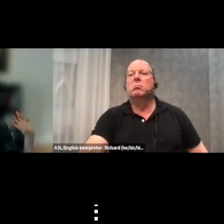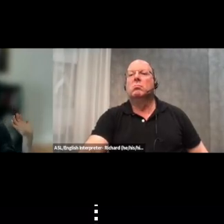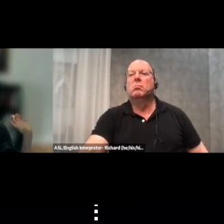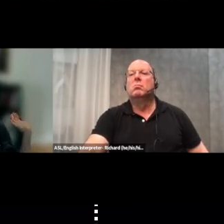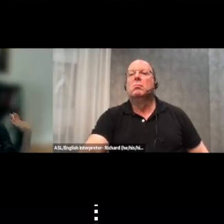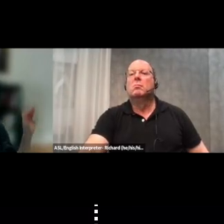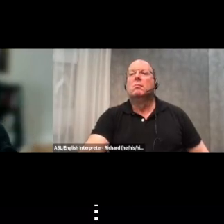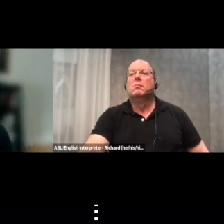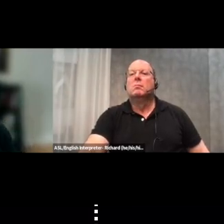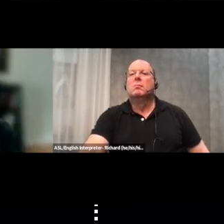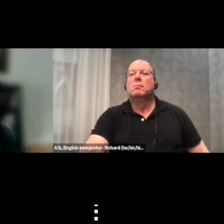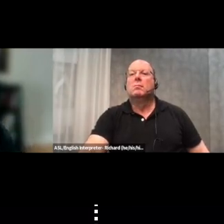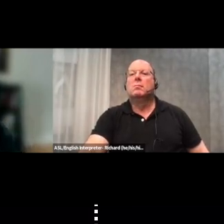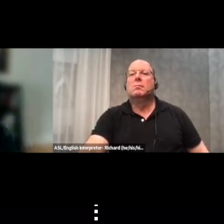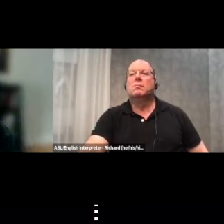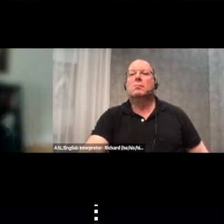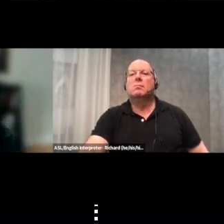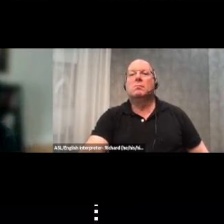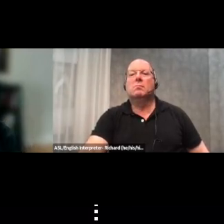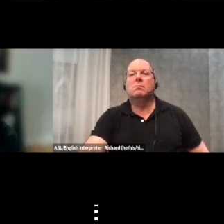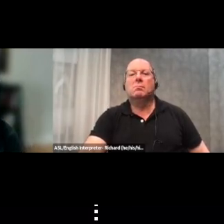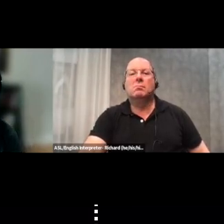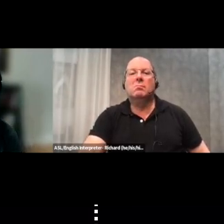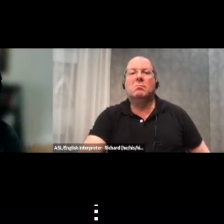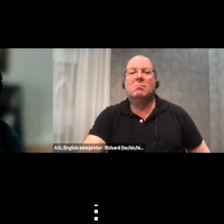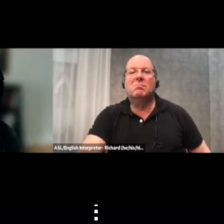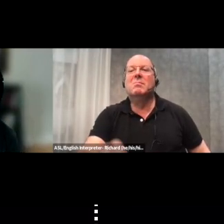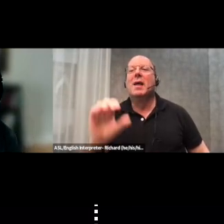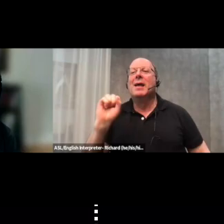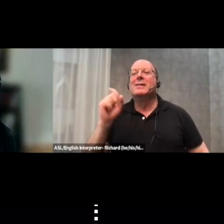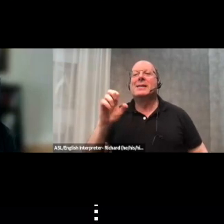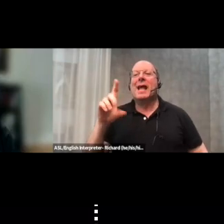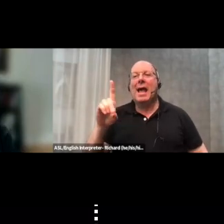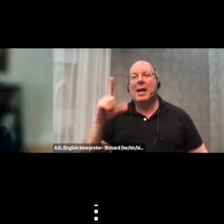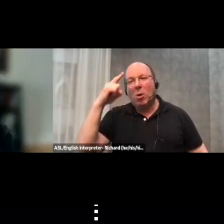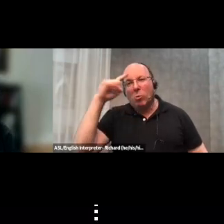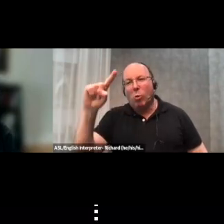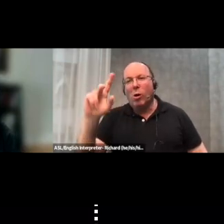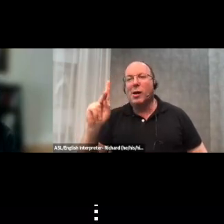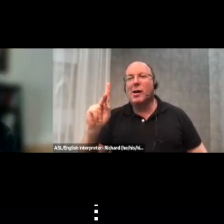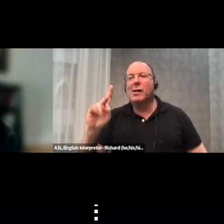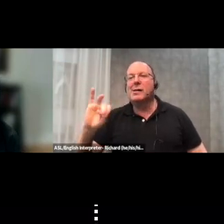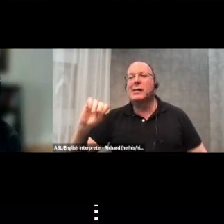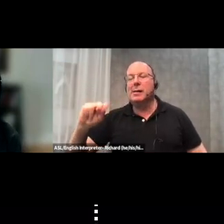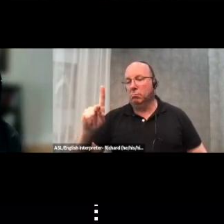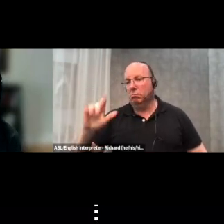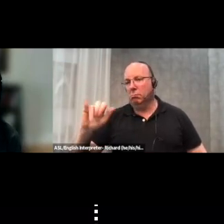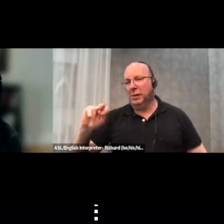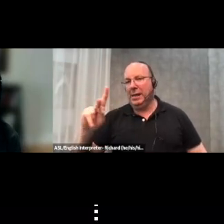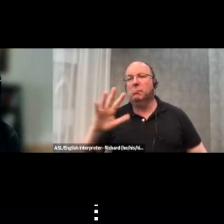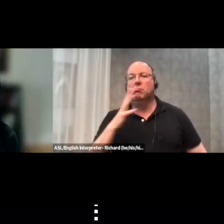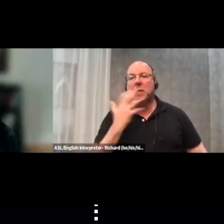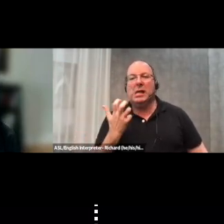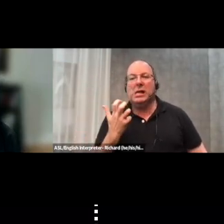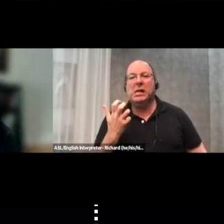Sex Ed for Kink, here we are. Thank you all for coming. This is a subject I really love talking about this.